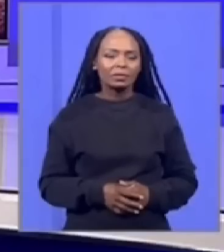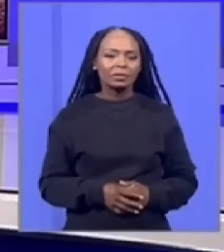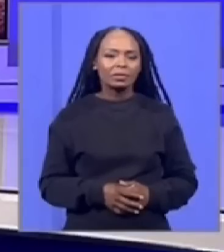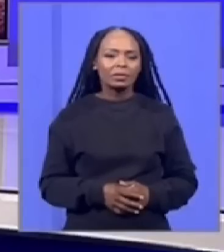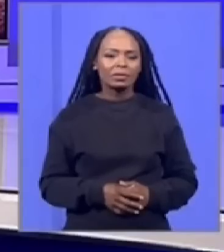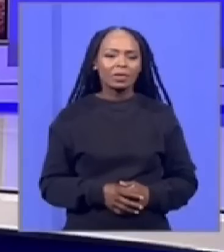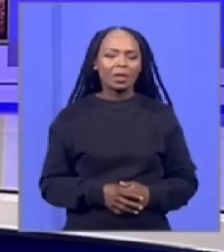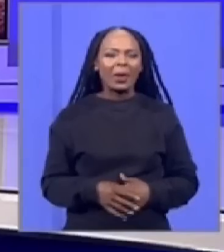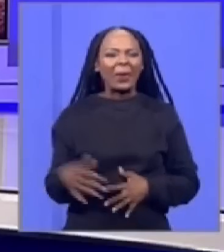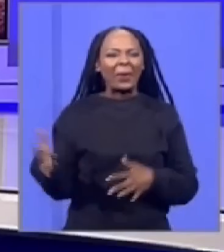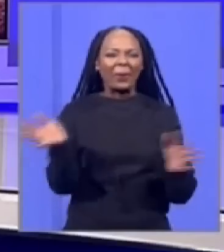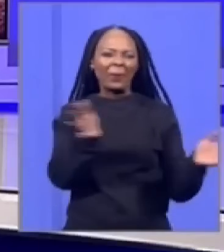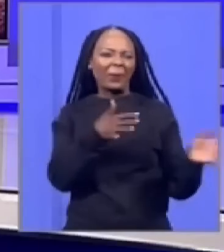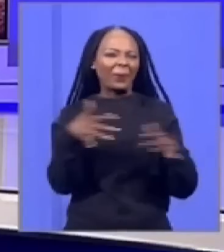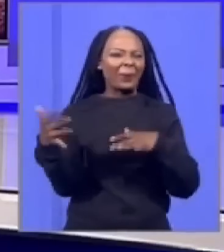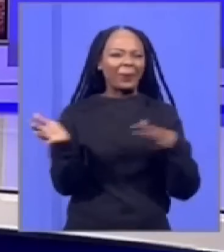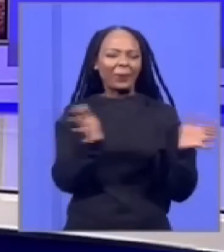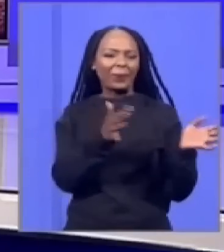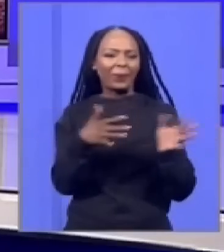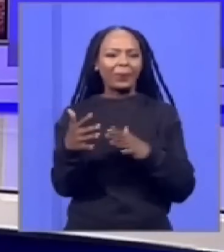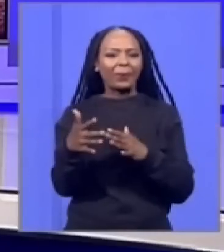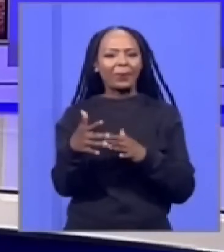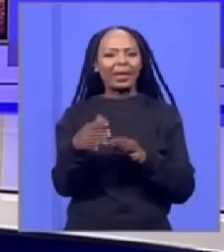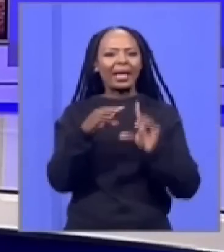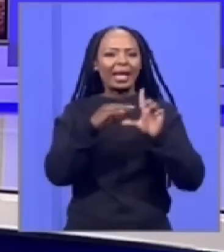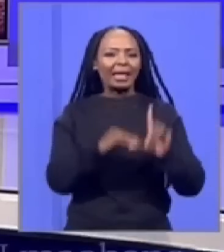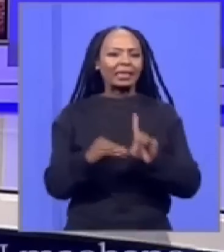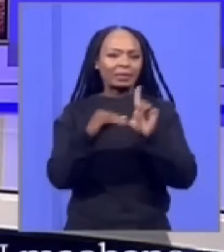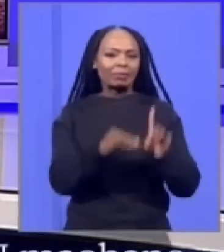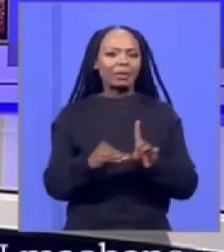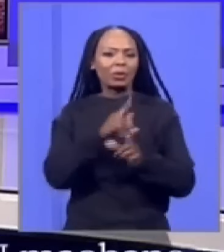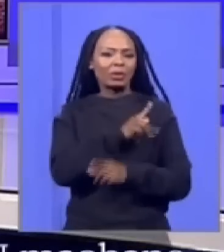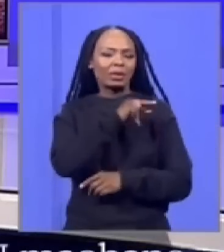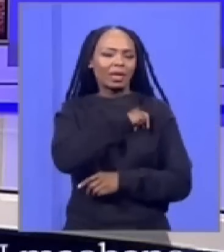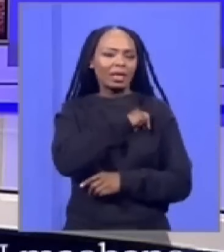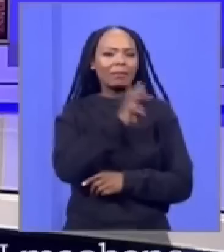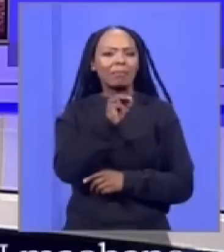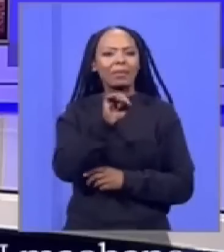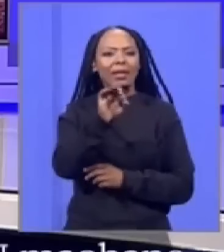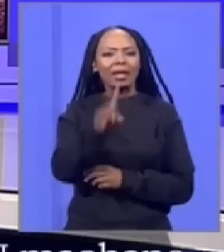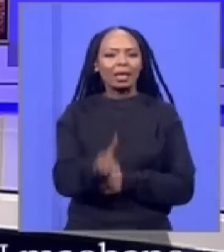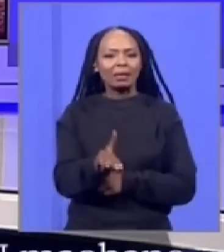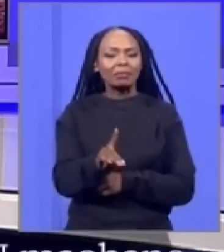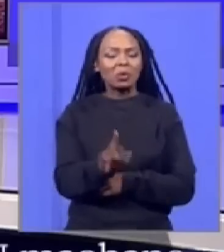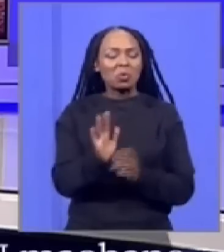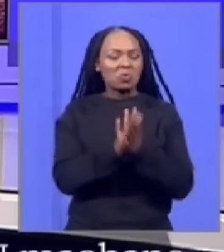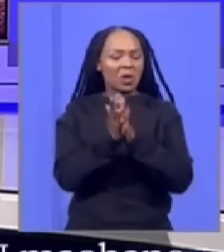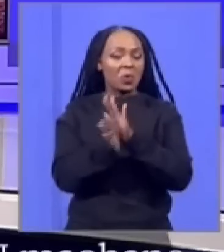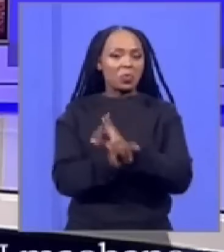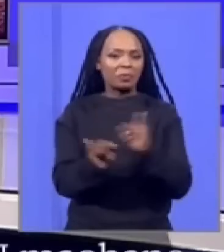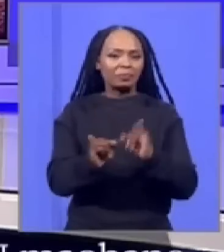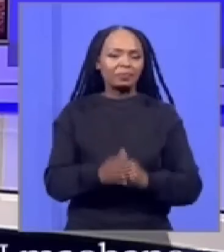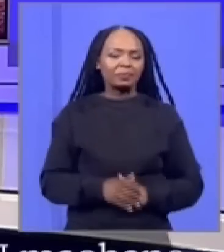Sefefo se matla se thefuzing dikarolo tsa Ladysmith KwaZulu-Natal Midlands maobane se sile mophula wa tshenyo.